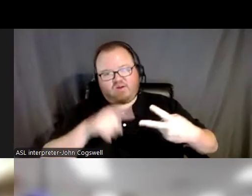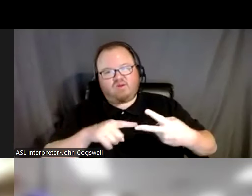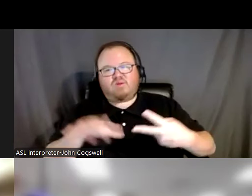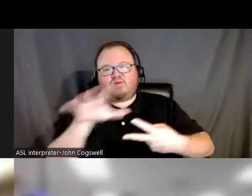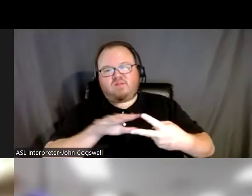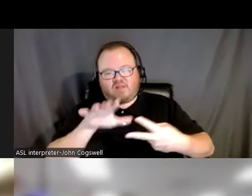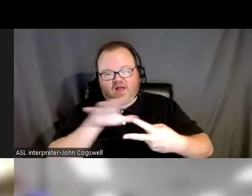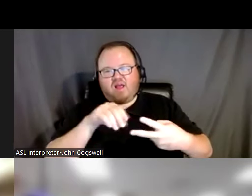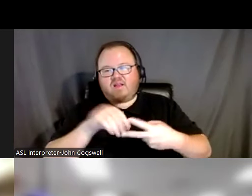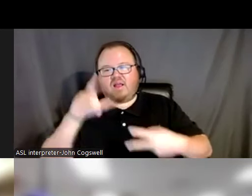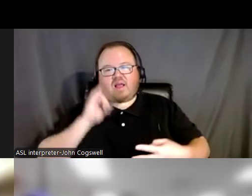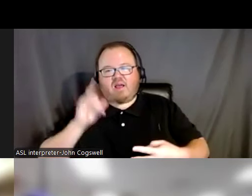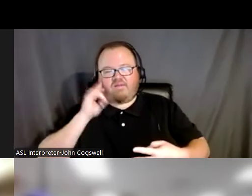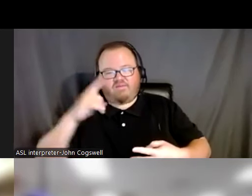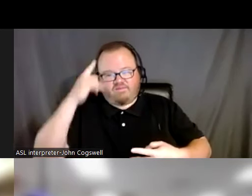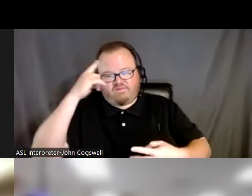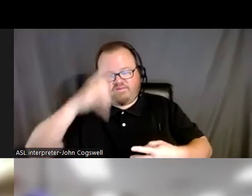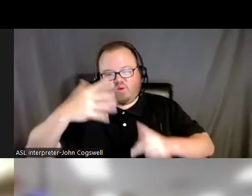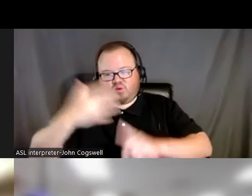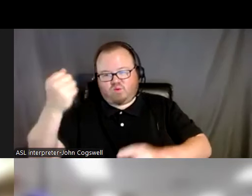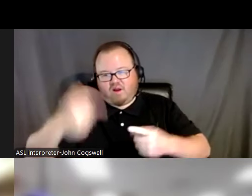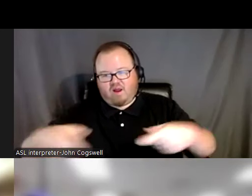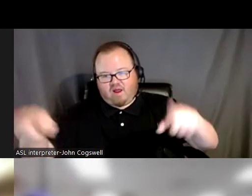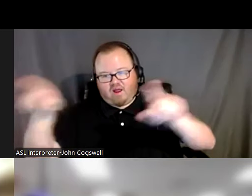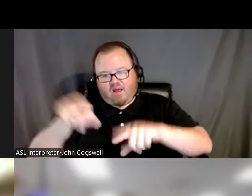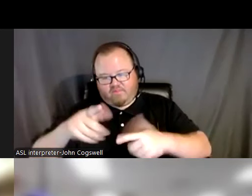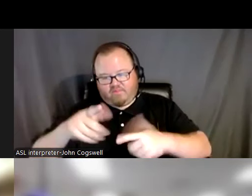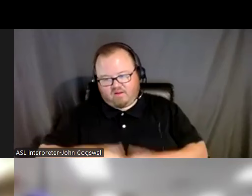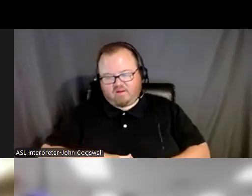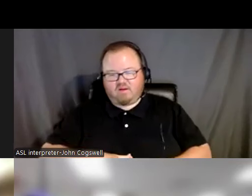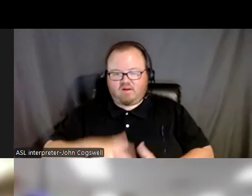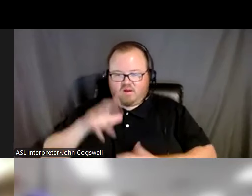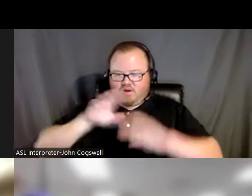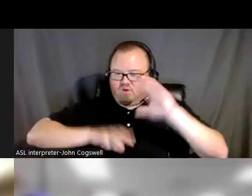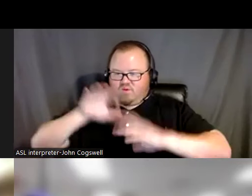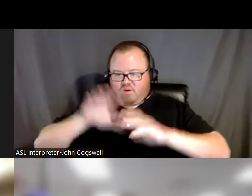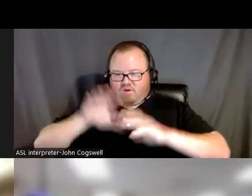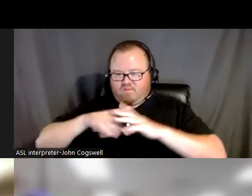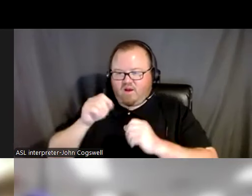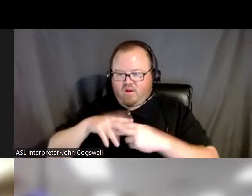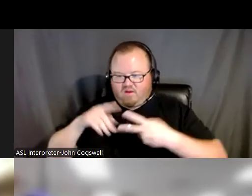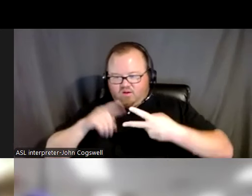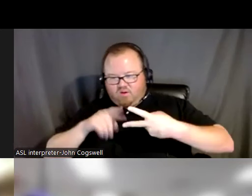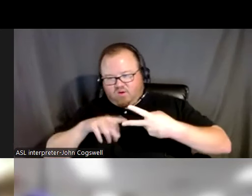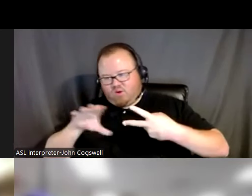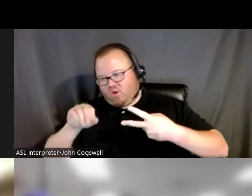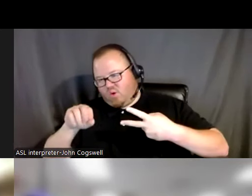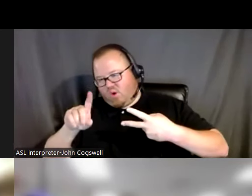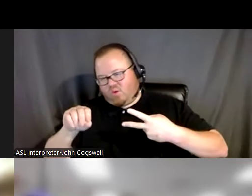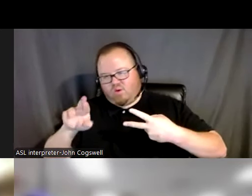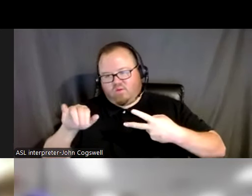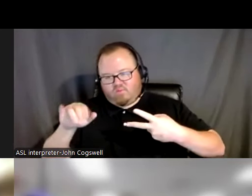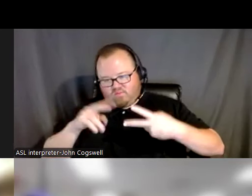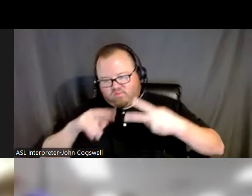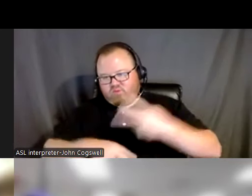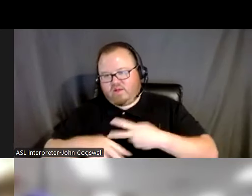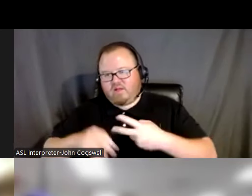California for suicides. The construction is about to begin on the Coronado Bridge down in San Diego County, which is